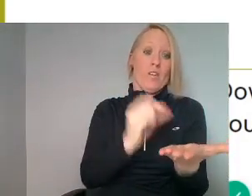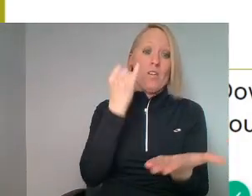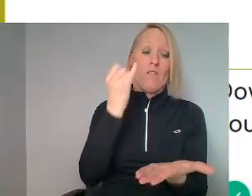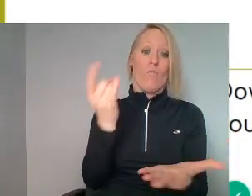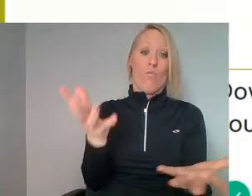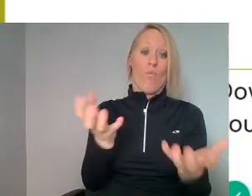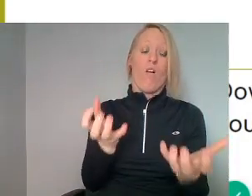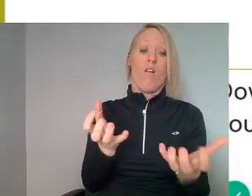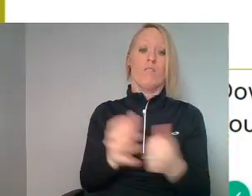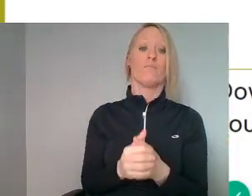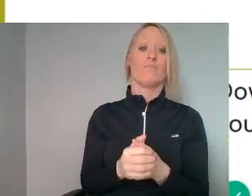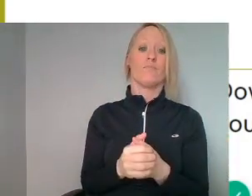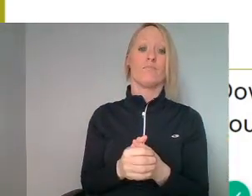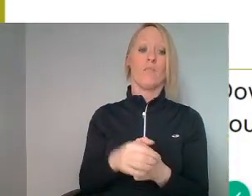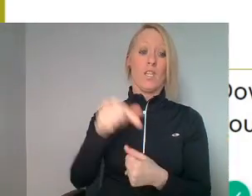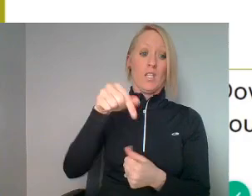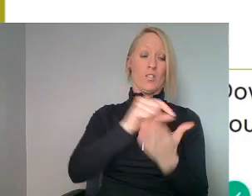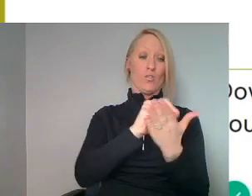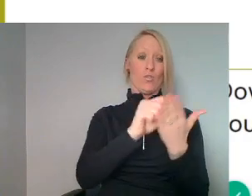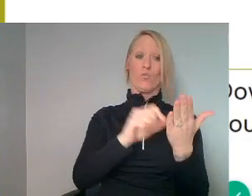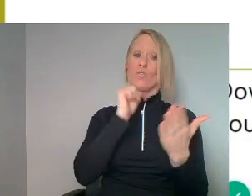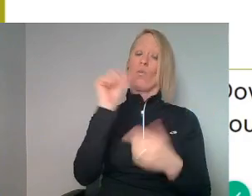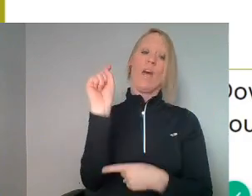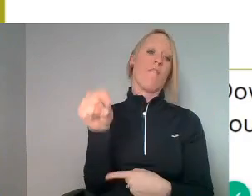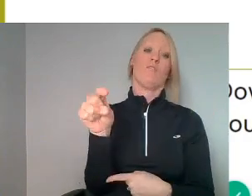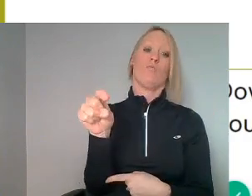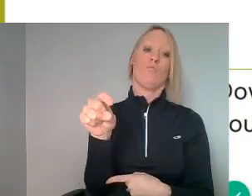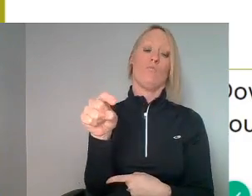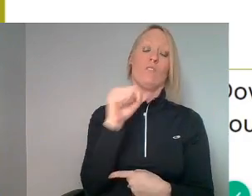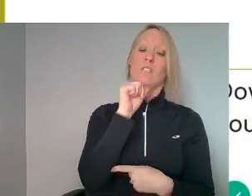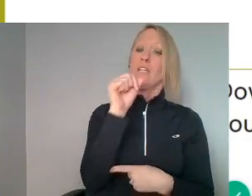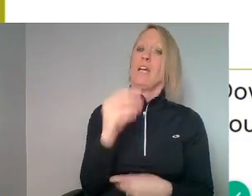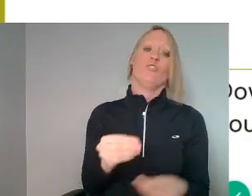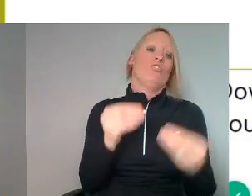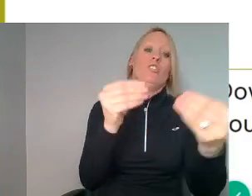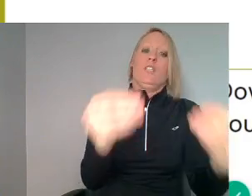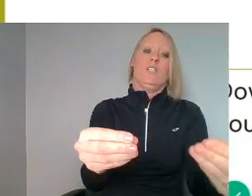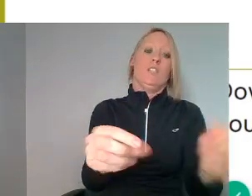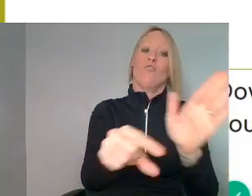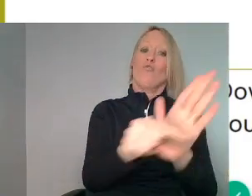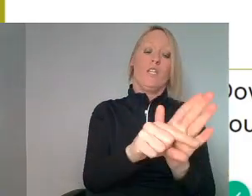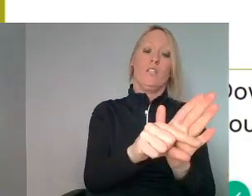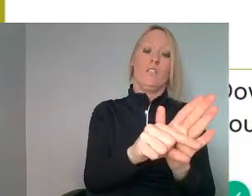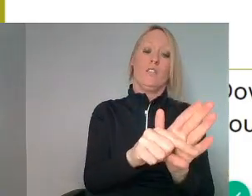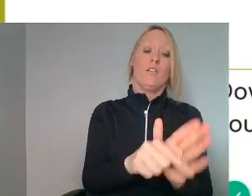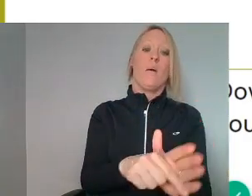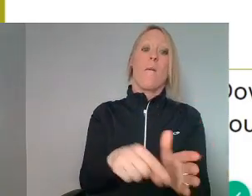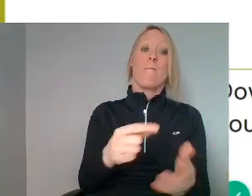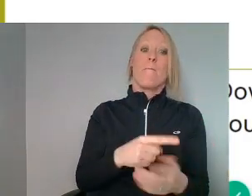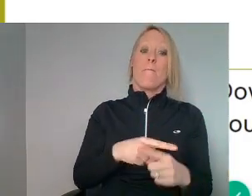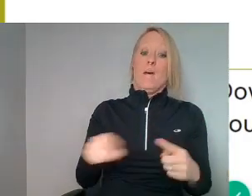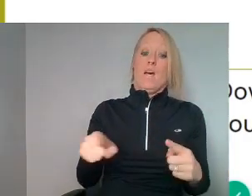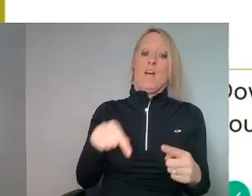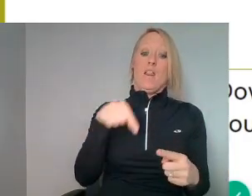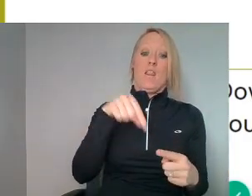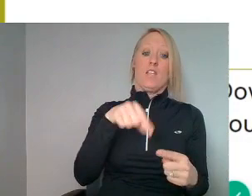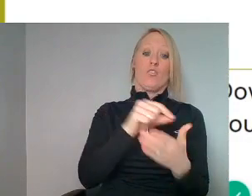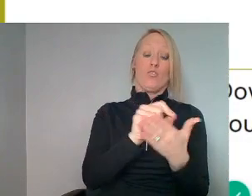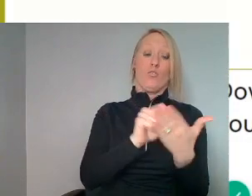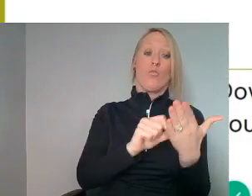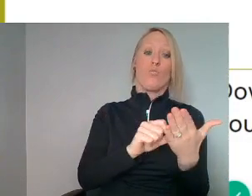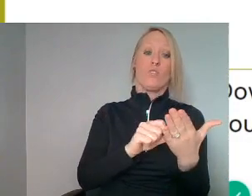take the notes. You're not going to be turning them in. They'd be just for you to kind of help with your learning and understanding. So if you want, you can pause